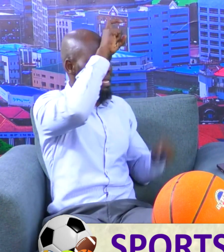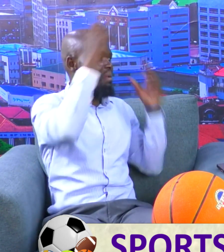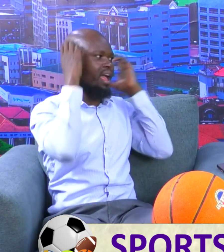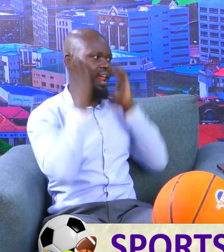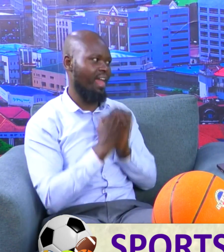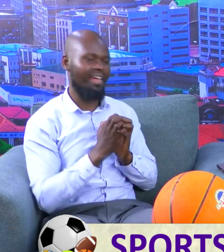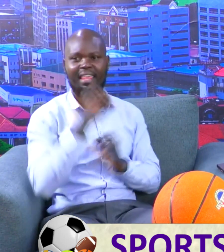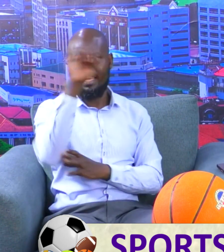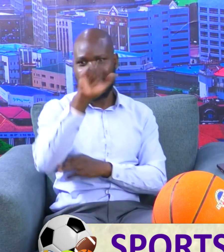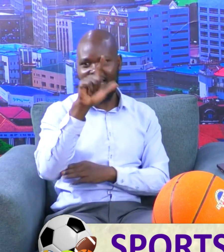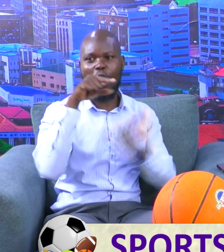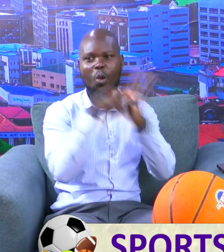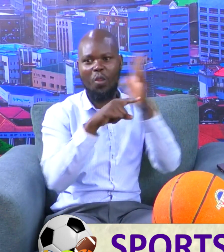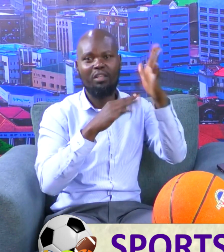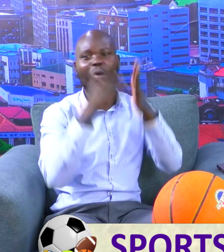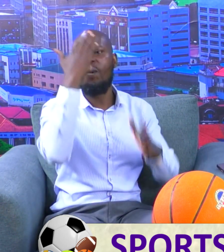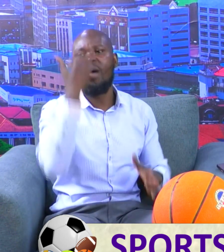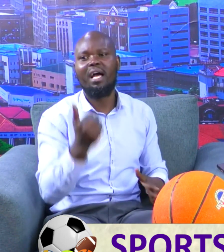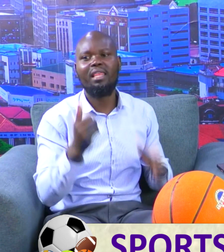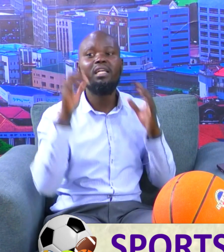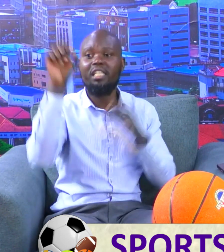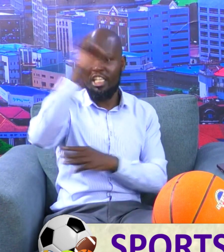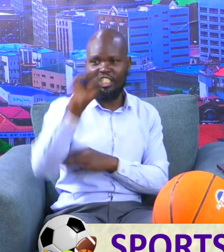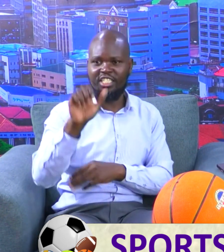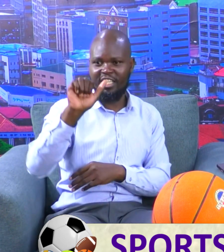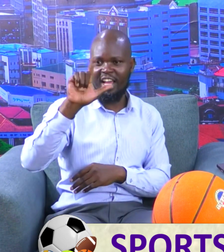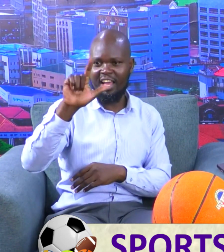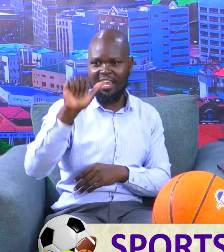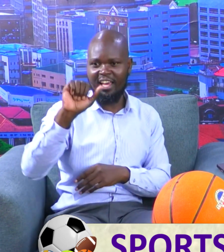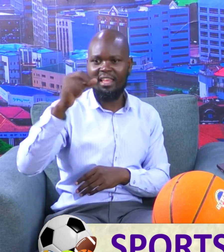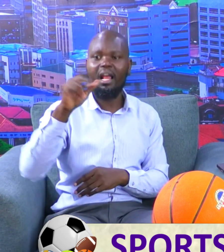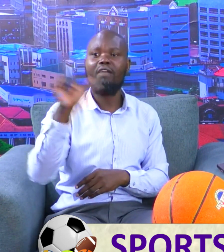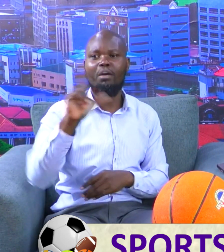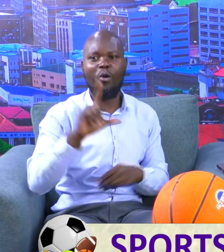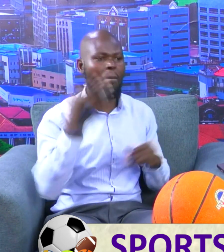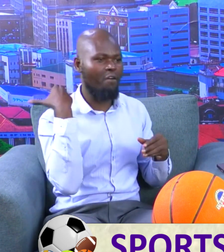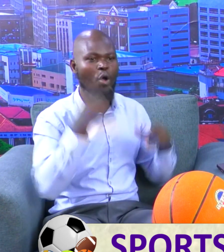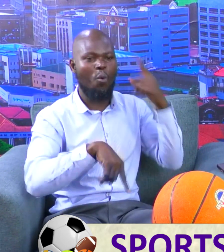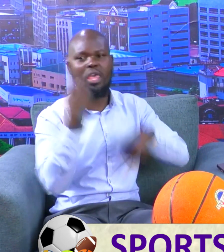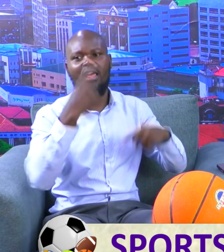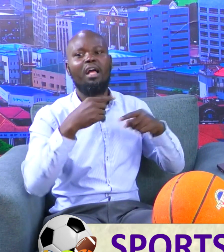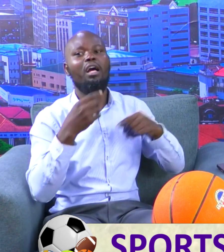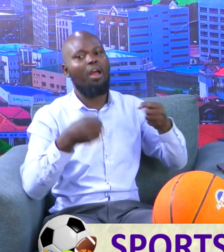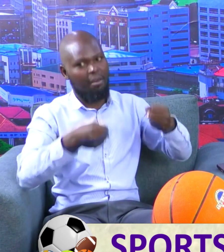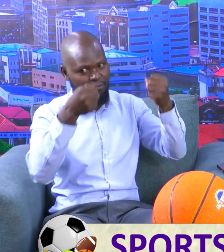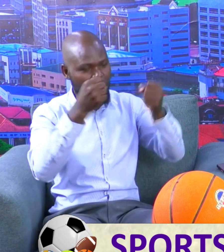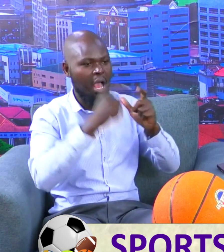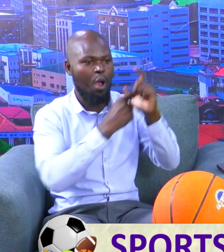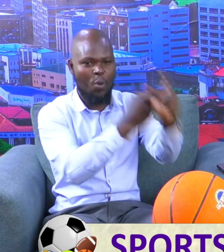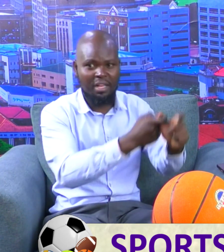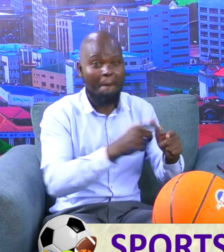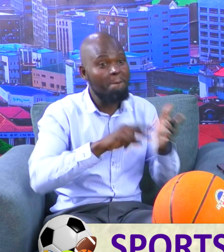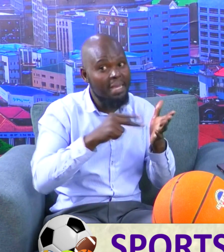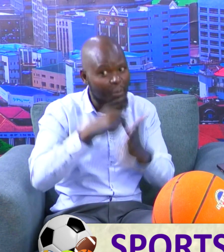win 2 titles. Right. Because we've had Salah from Liverpool who